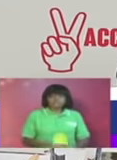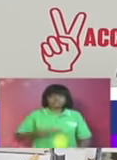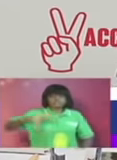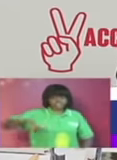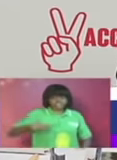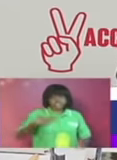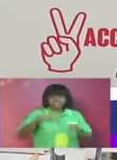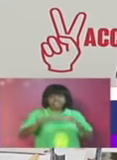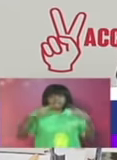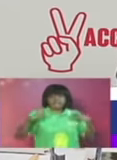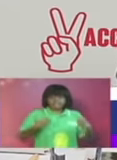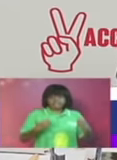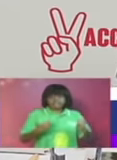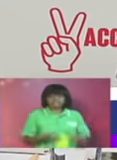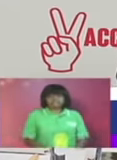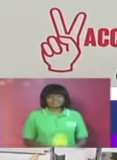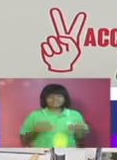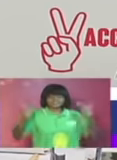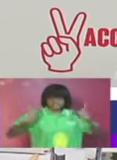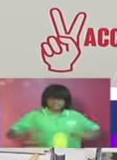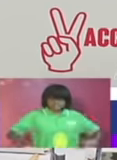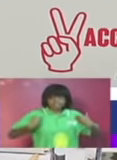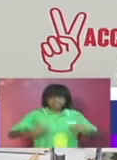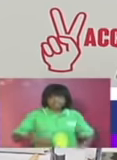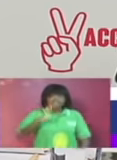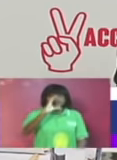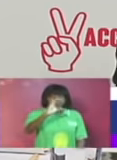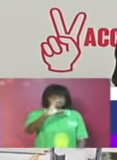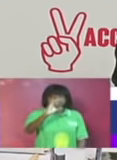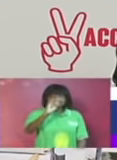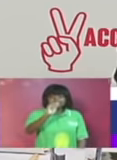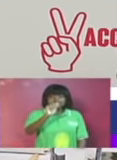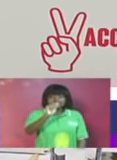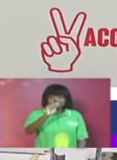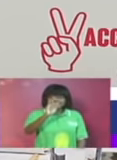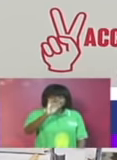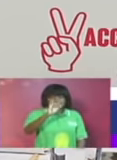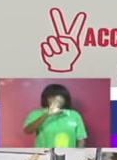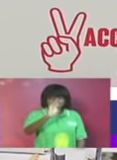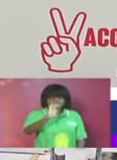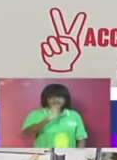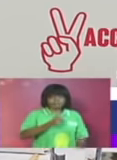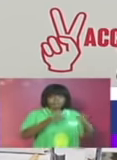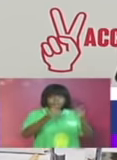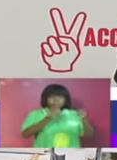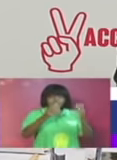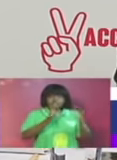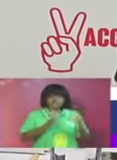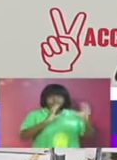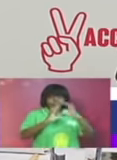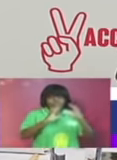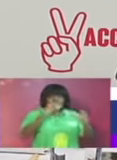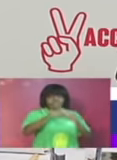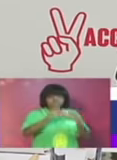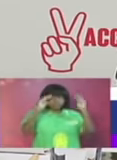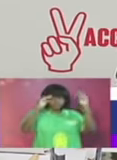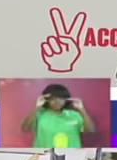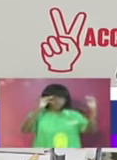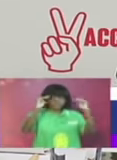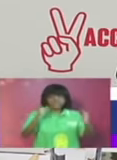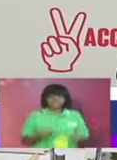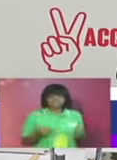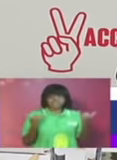Candice Alcantara, Manager Corporate Communication at the Ministry. And we go now to the status